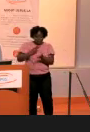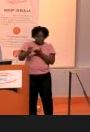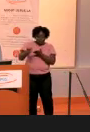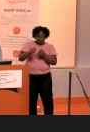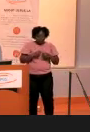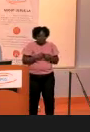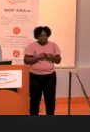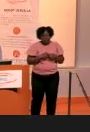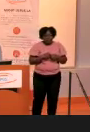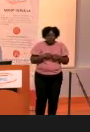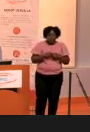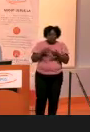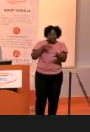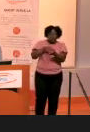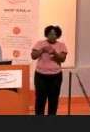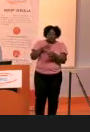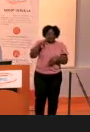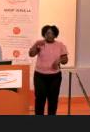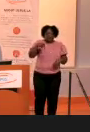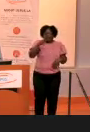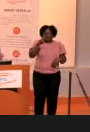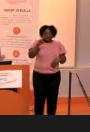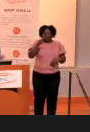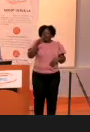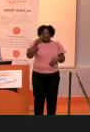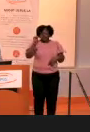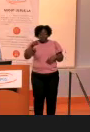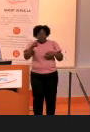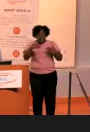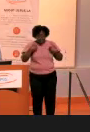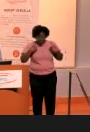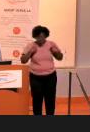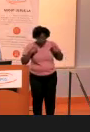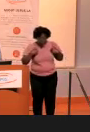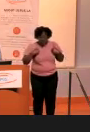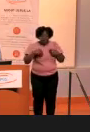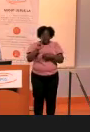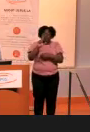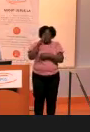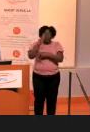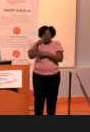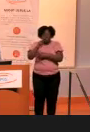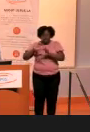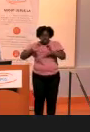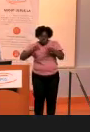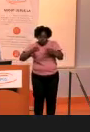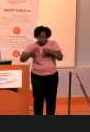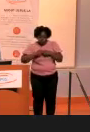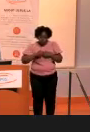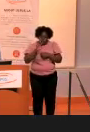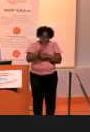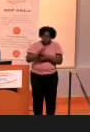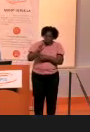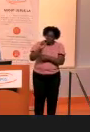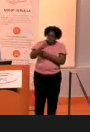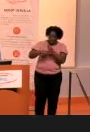Dr. Petrie at Johns Hopkins has a long-standing lupus cohort, and at 20